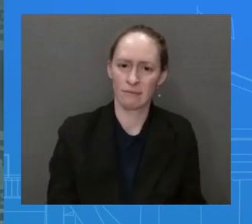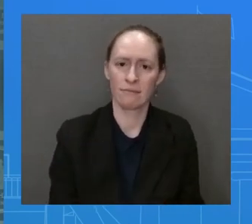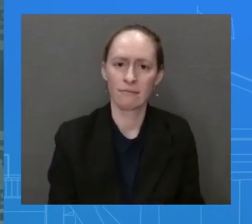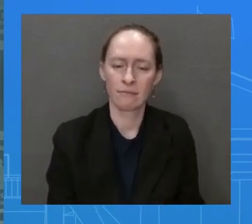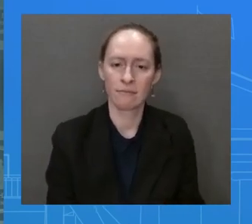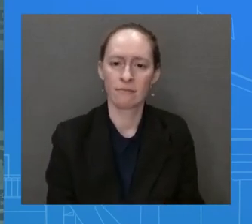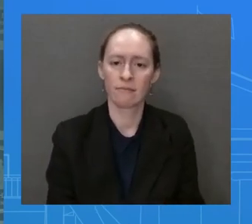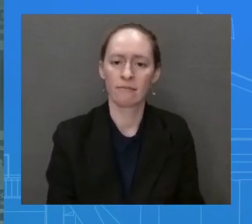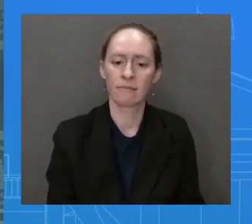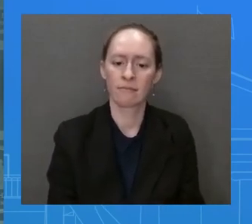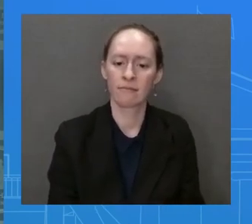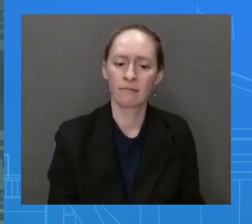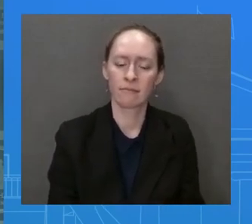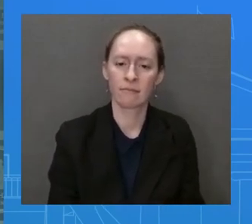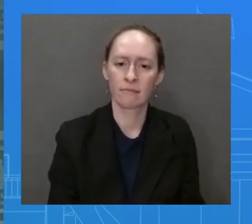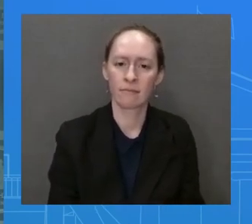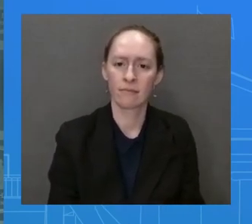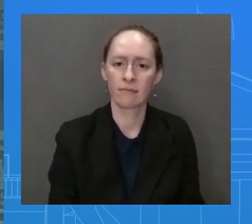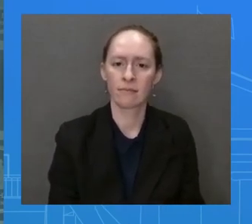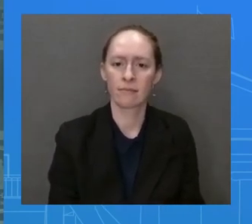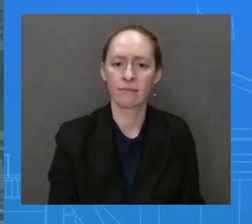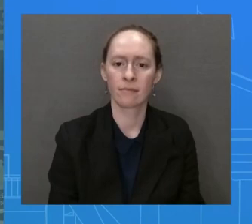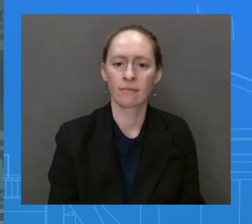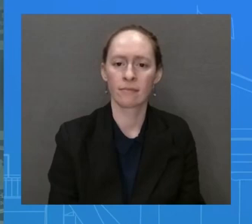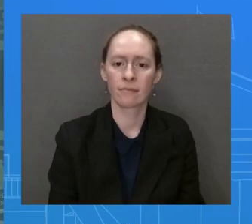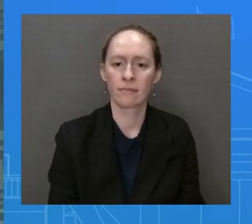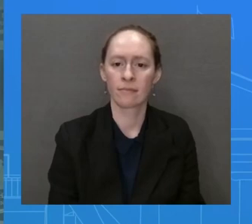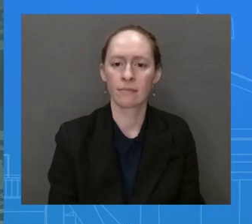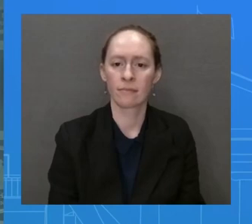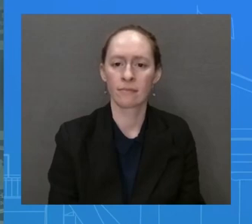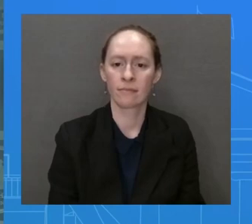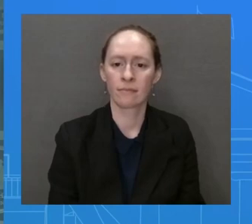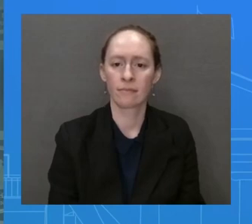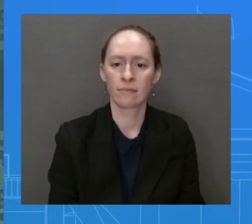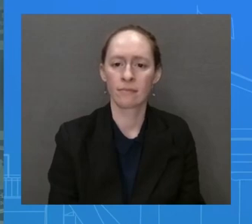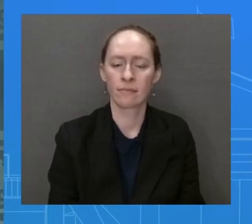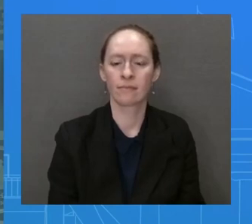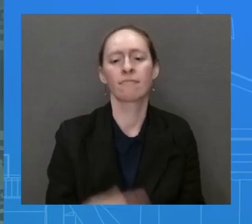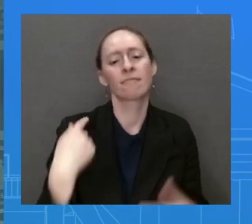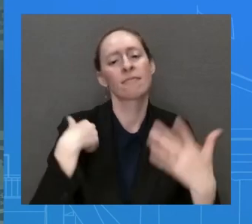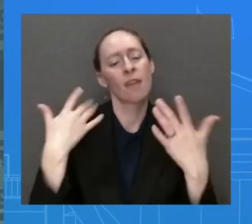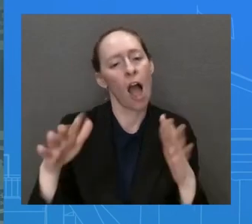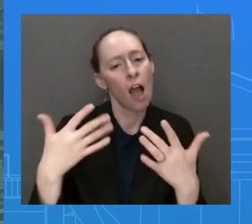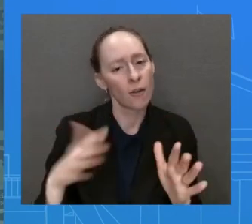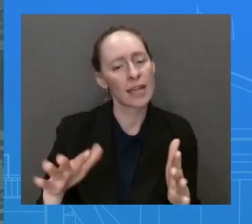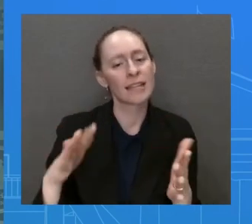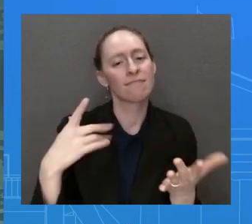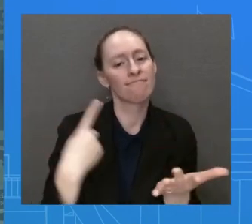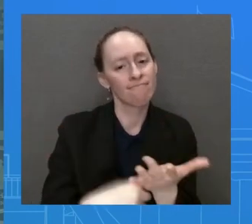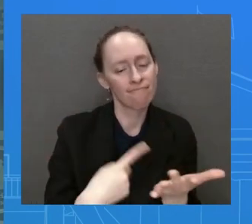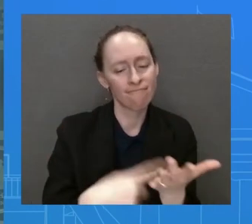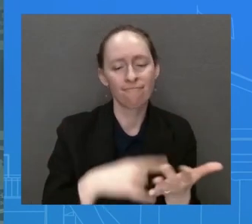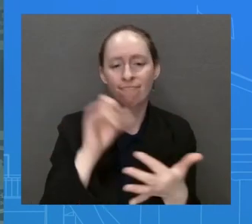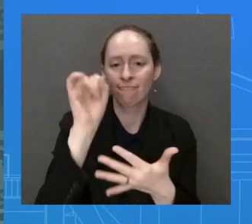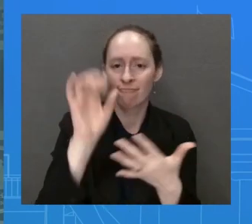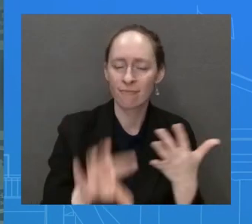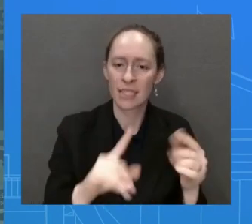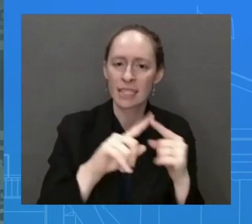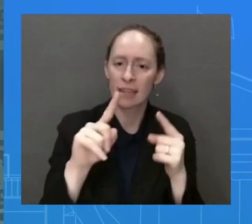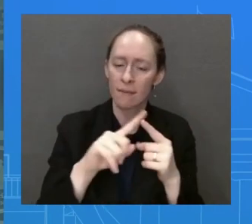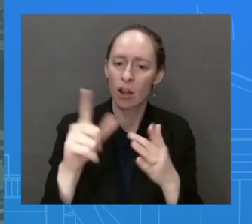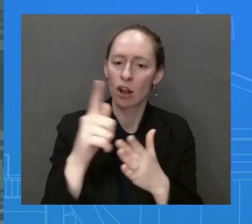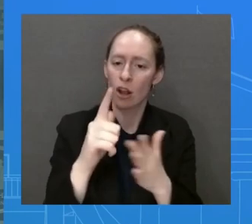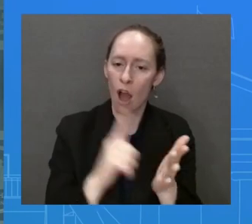during this press briefing those pieces of legislation, again, historic pieces of legislation, including on rebuilding our infrastructure and investing in